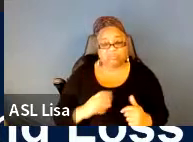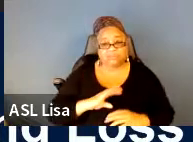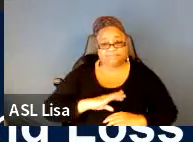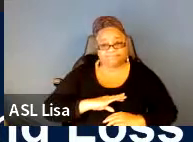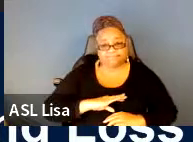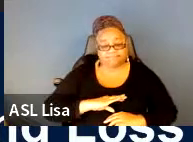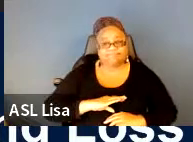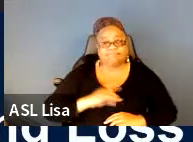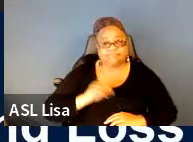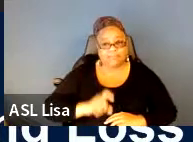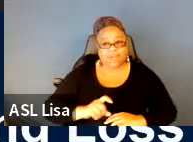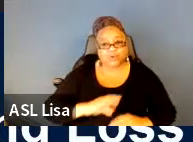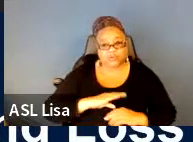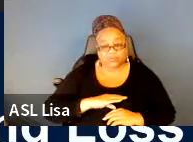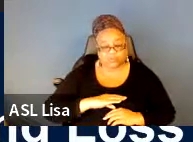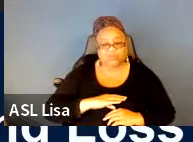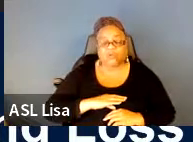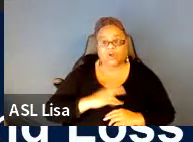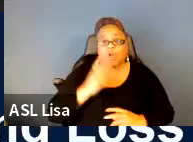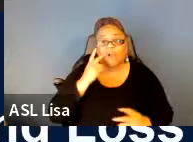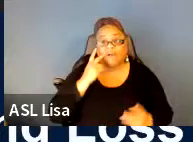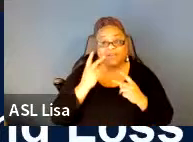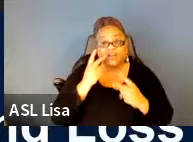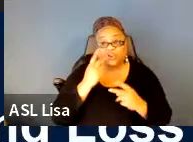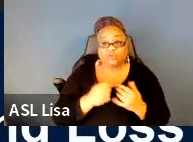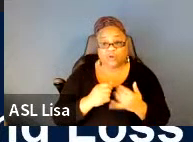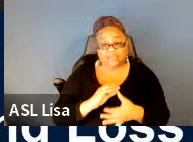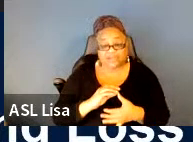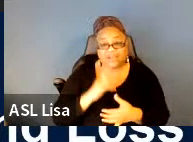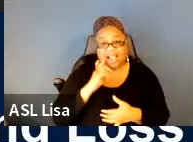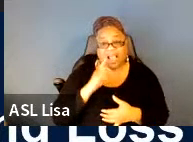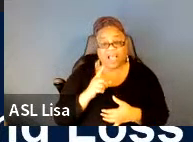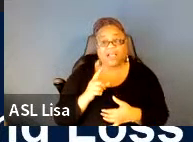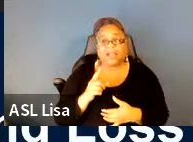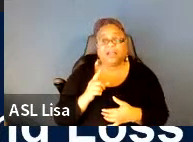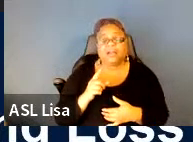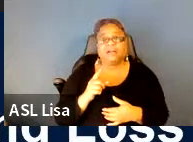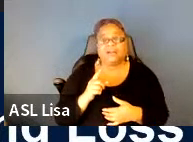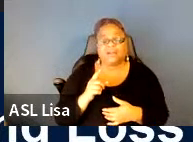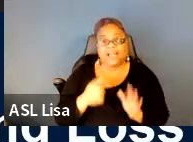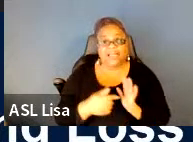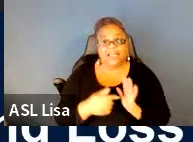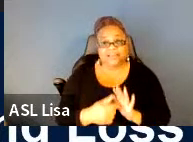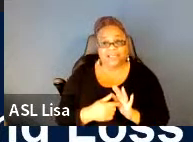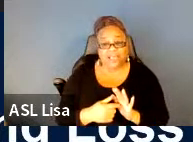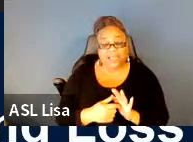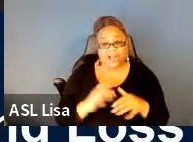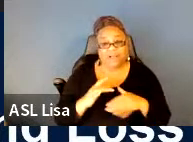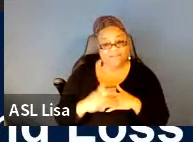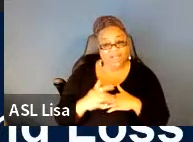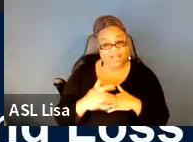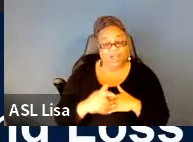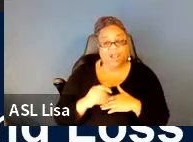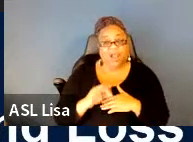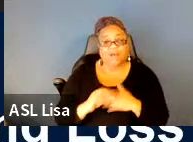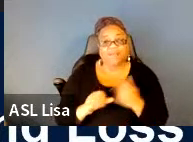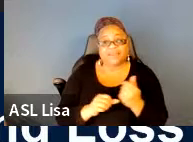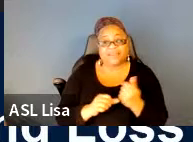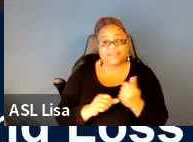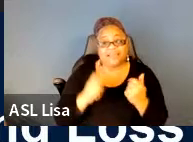criteria are required to indicate the availability of assistive listening systems in assembly